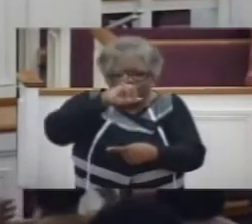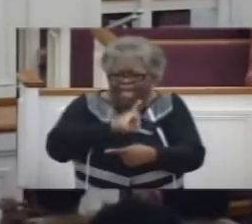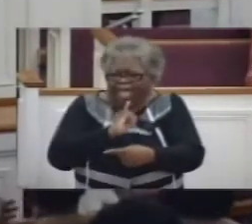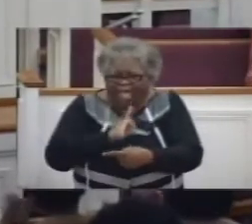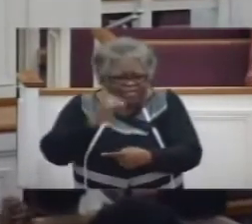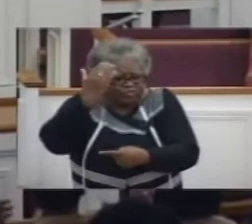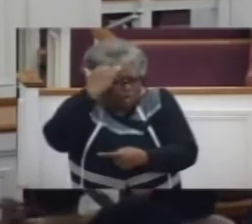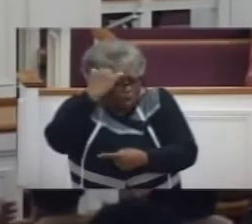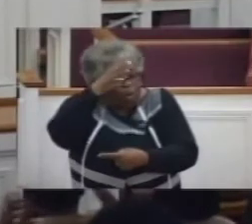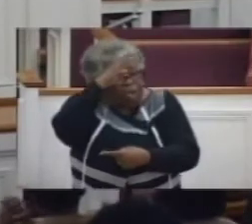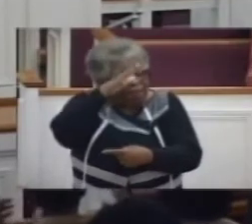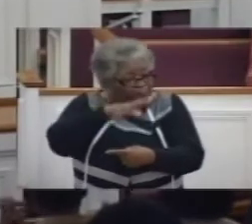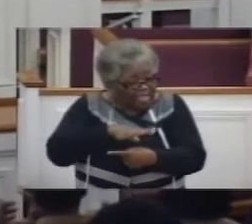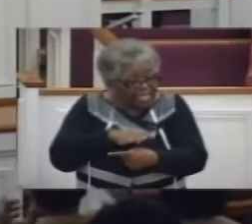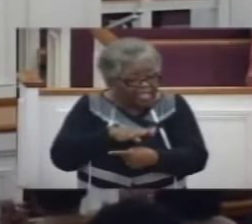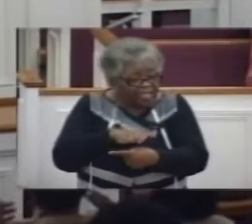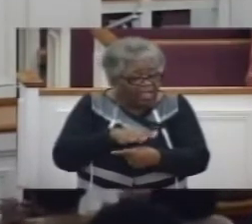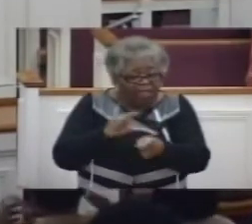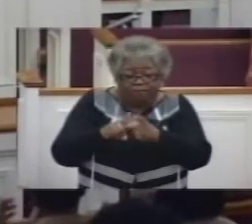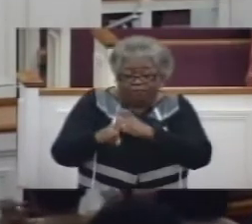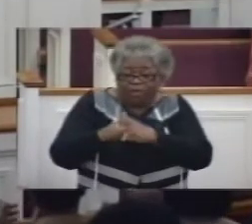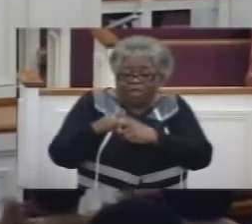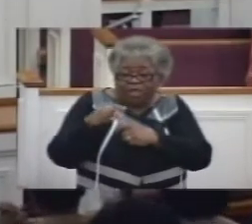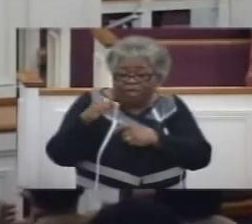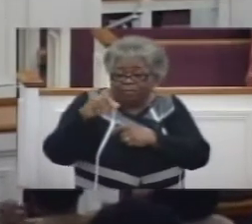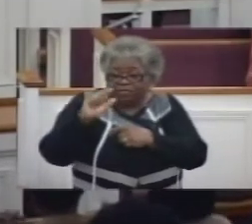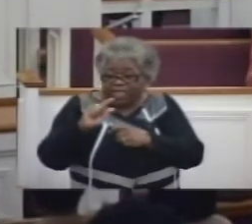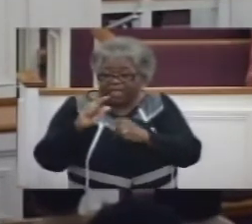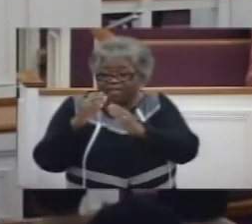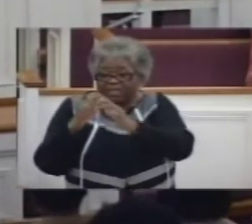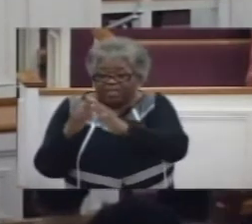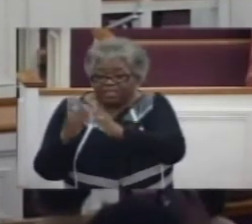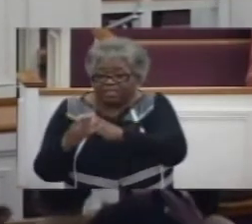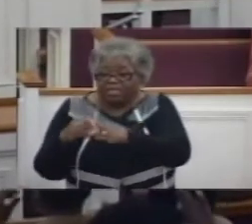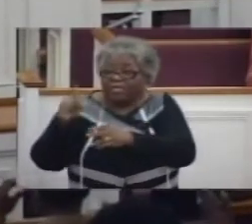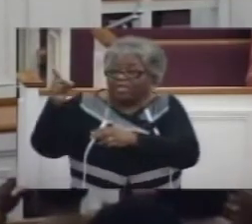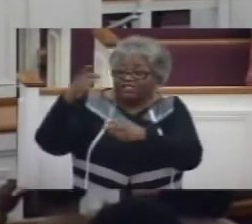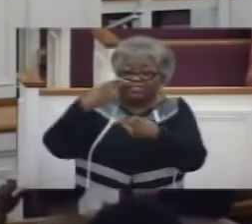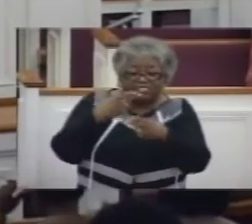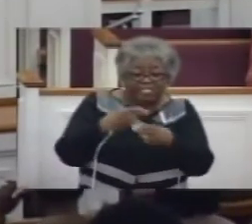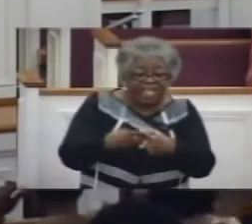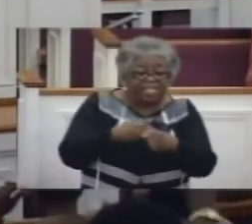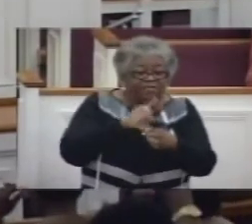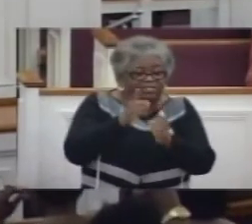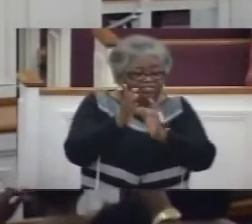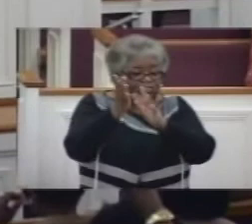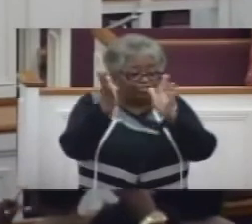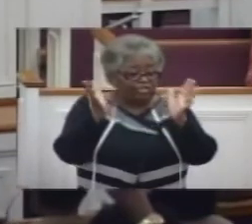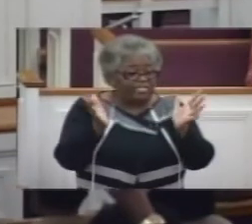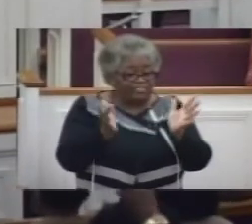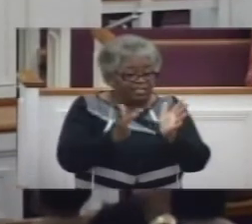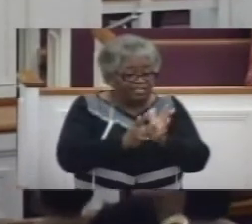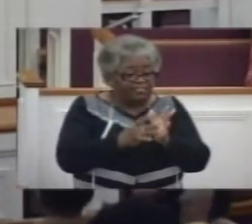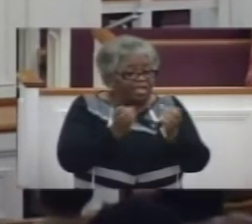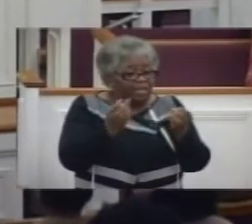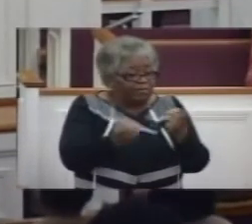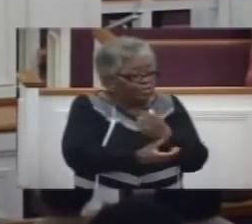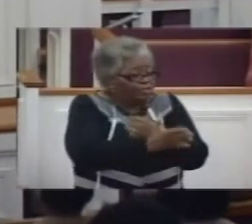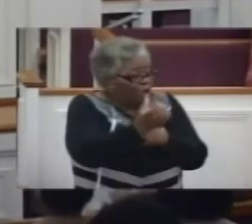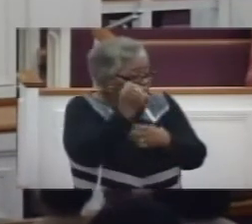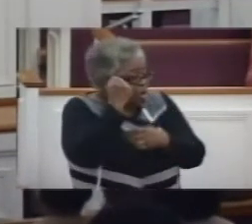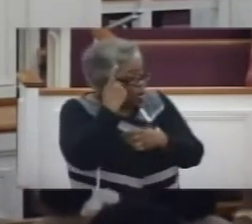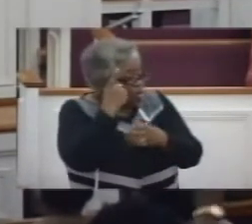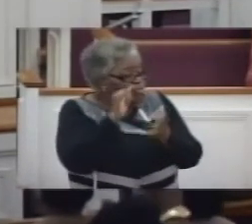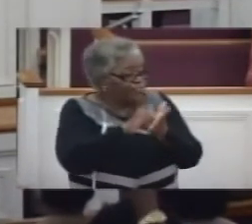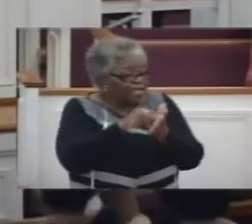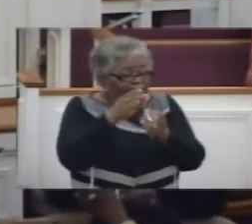I know a man from Galilee. His name is Jesus. How many of y'all heard